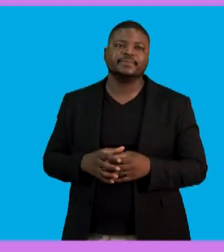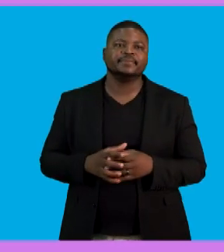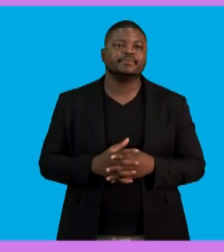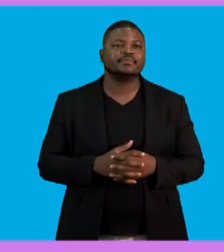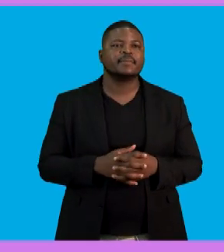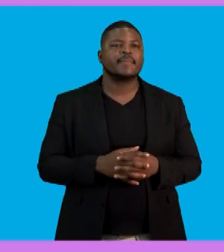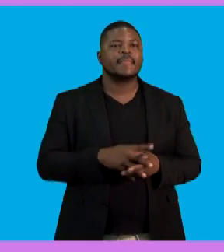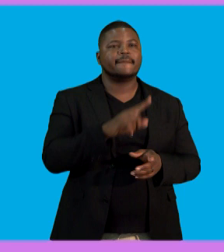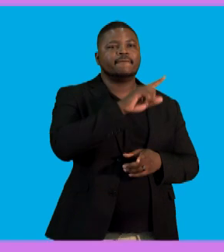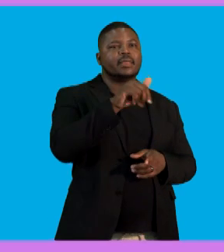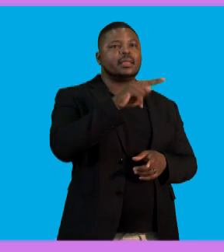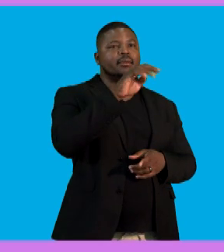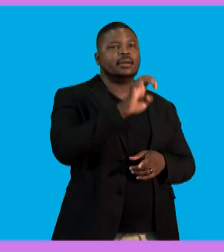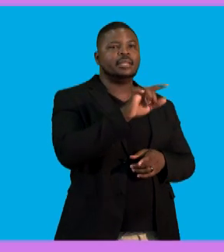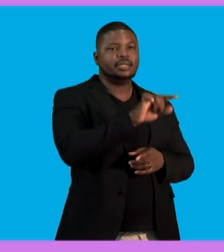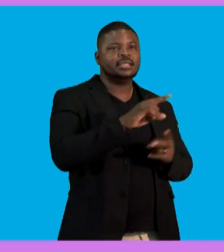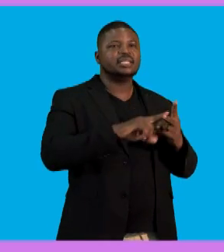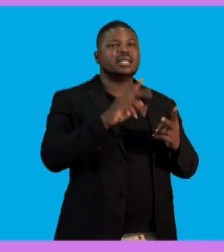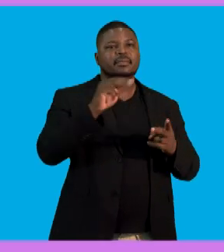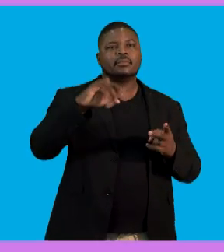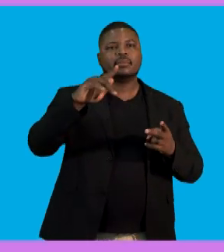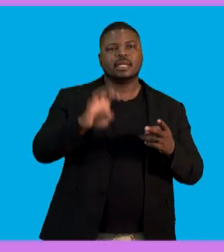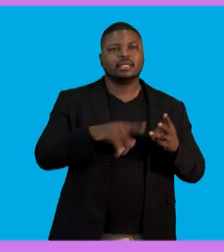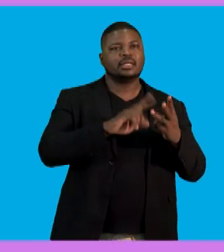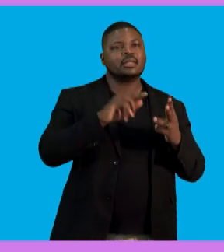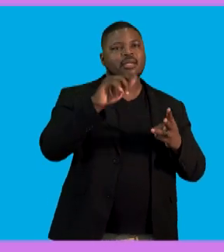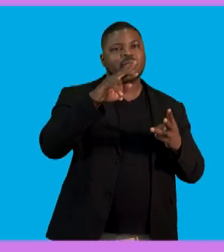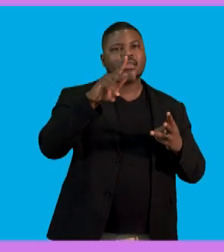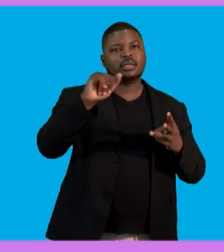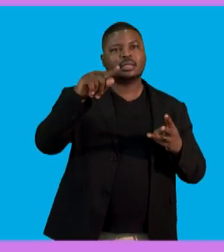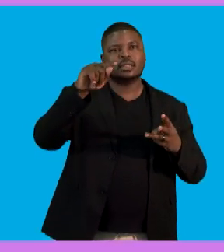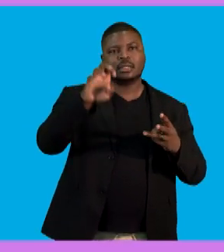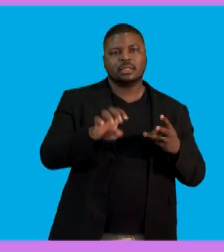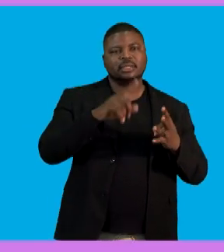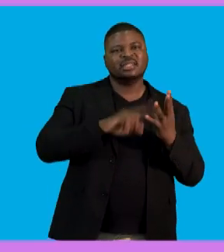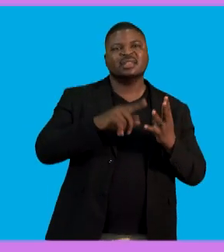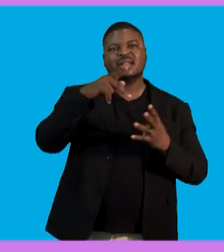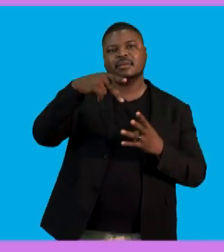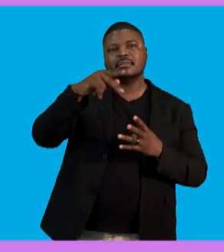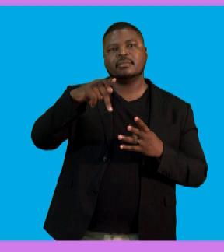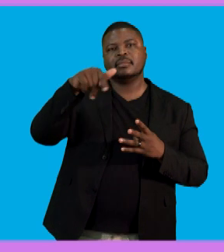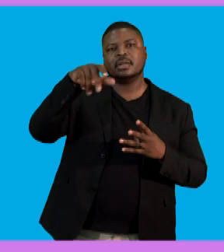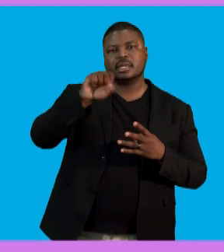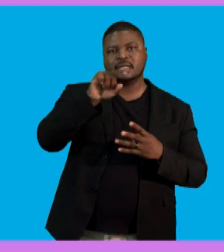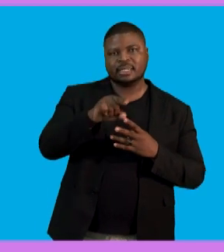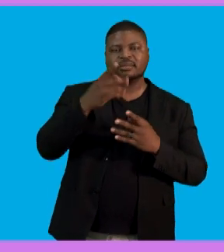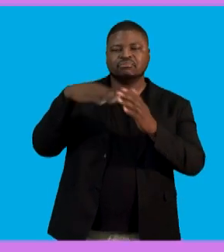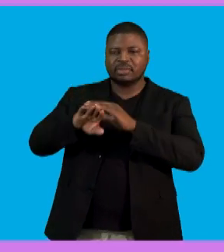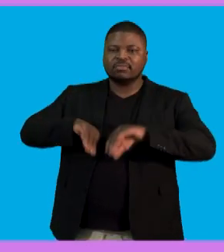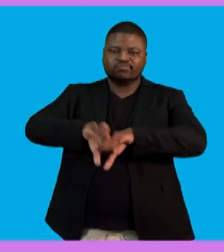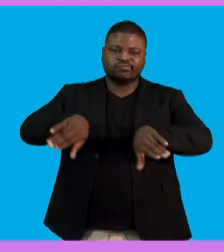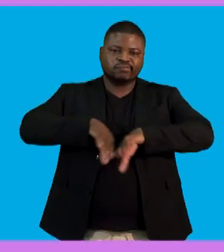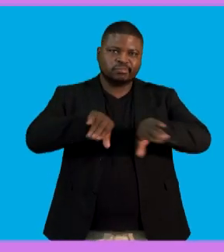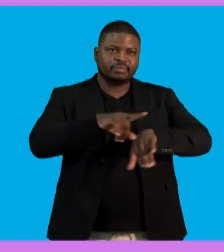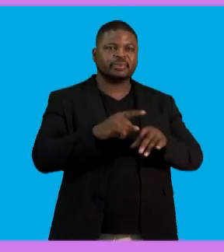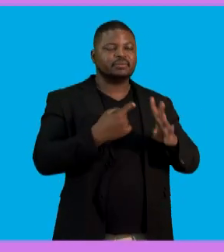Then Zain, Mike, Kate, and Park decided to go for swimming lessons. They wanted to see who is the fastest swimmer